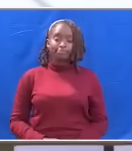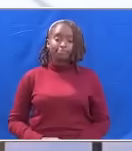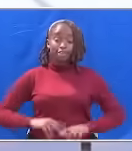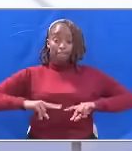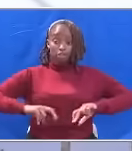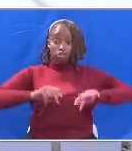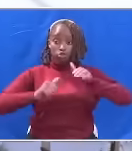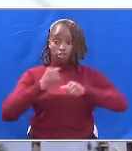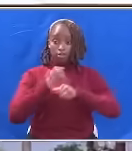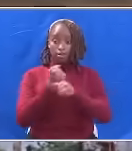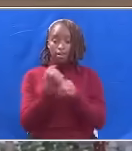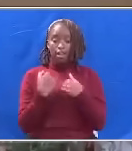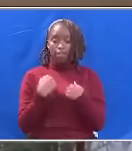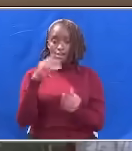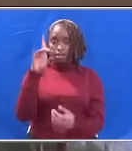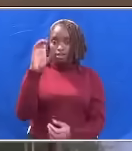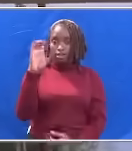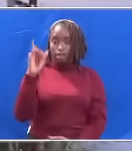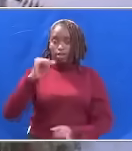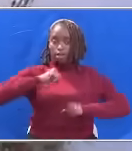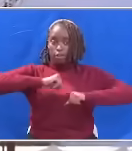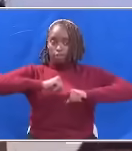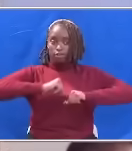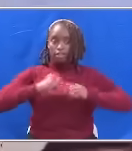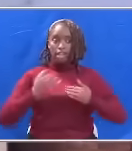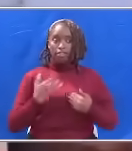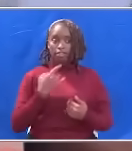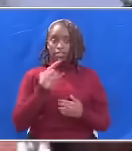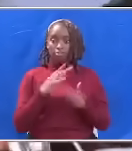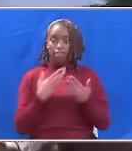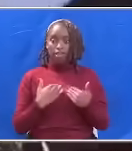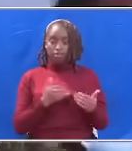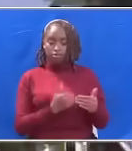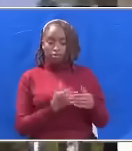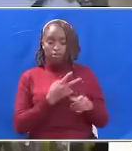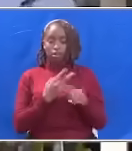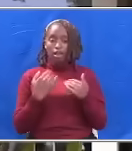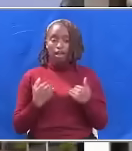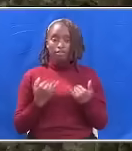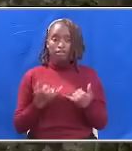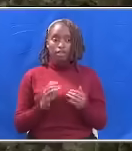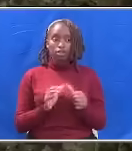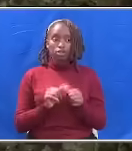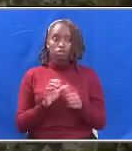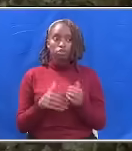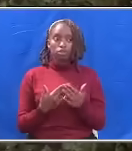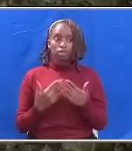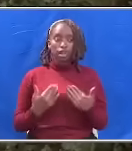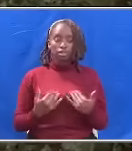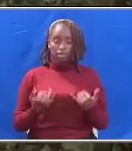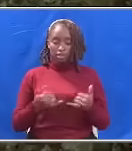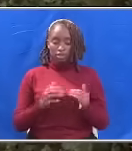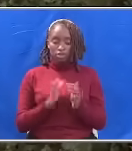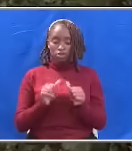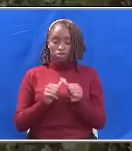Investigations conducted by DCI officers determined that around 2 a.m. on 23rd October, Dagane had made a payment